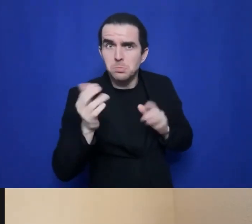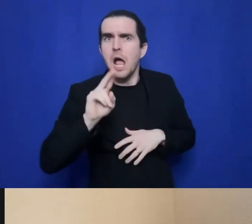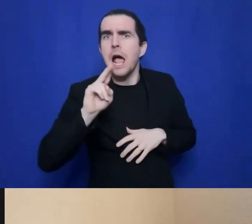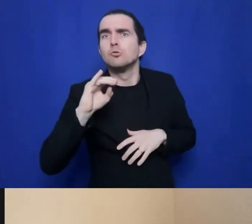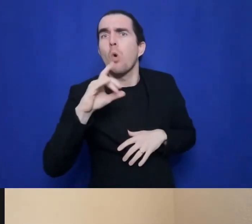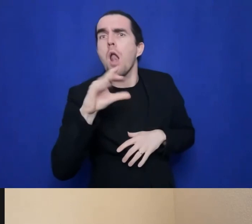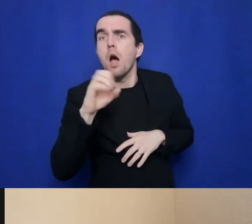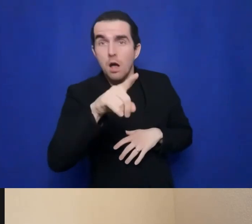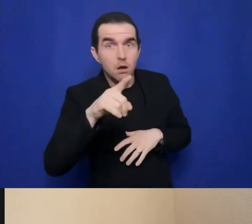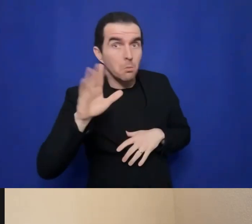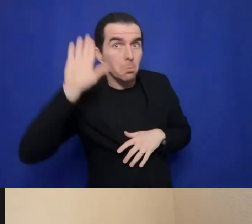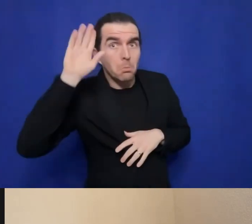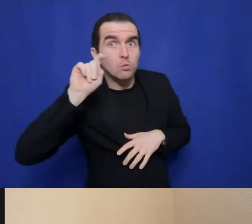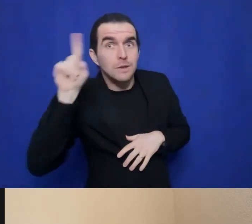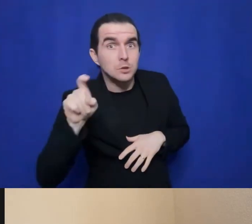we conclude the meeting?